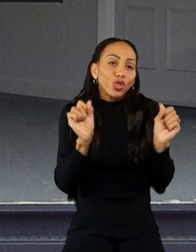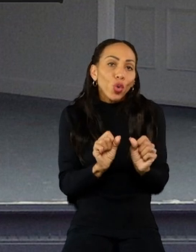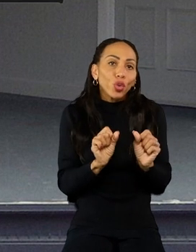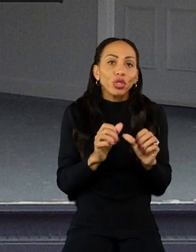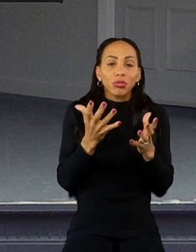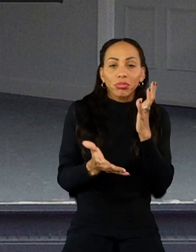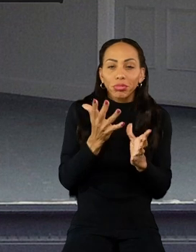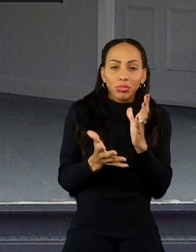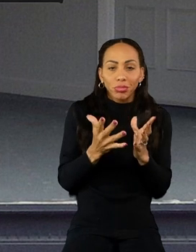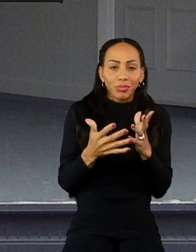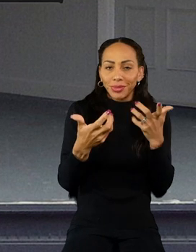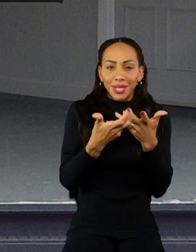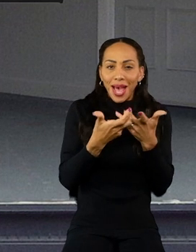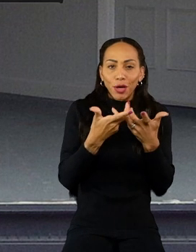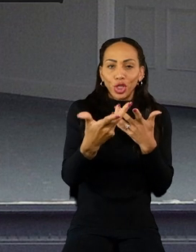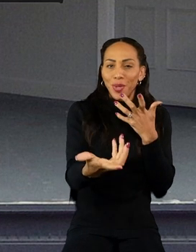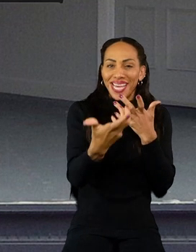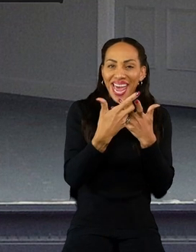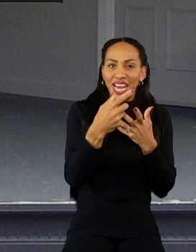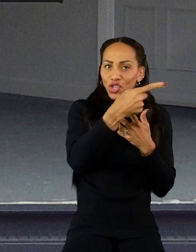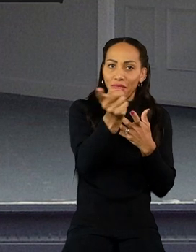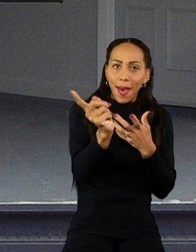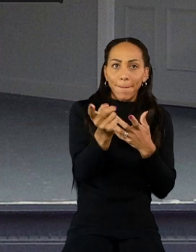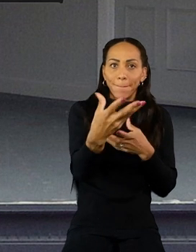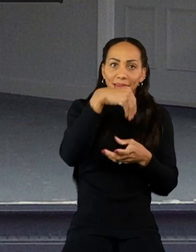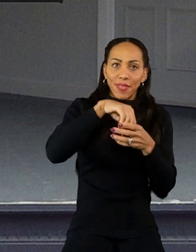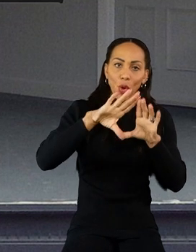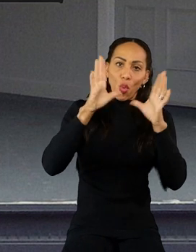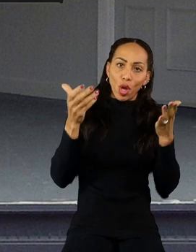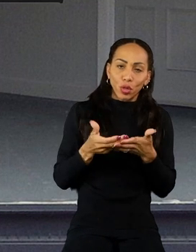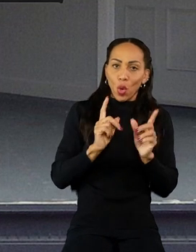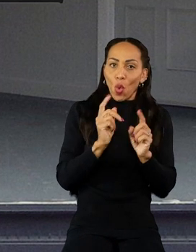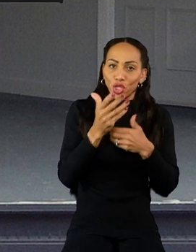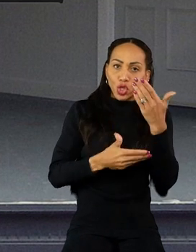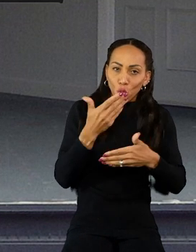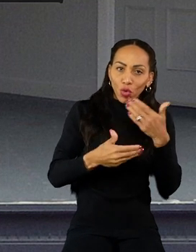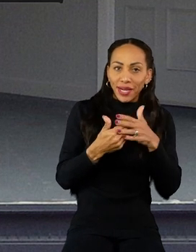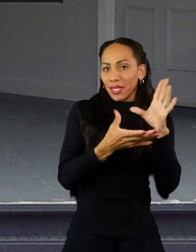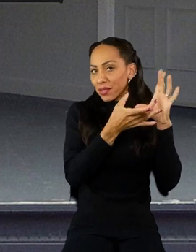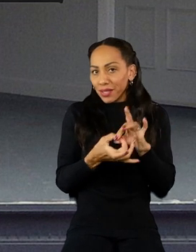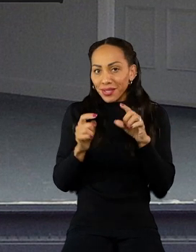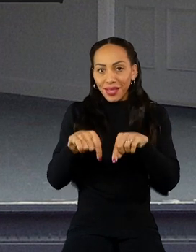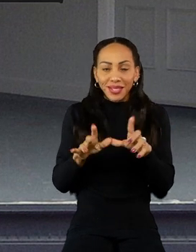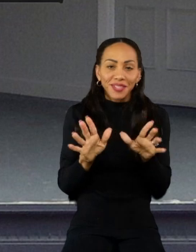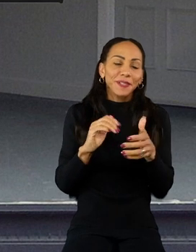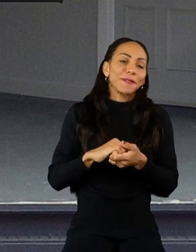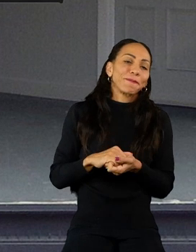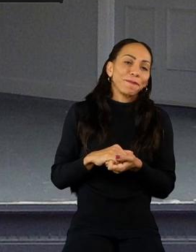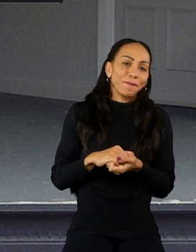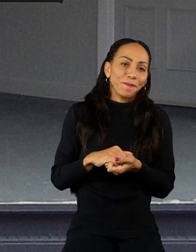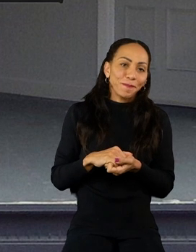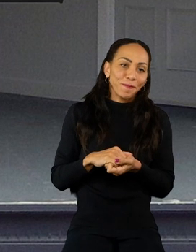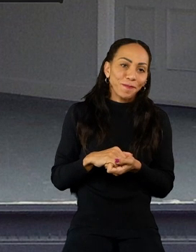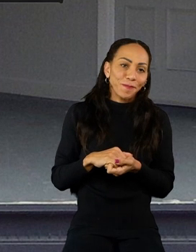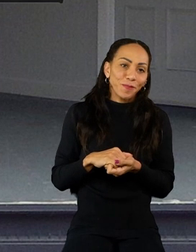piece. It could be very short, but how do you engage people in that world? What sort of situations do you create? What sort of narratives are